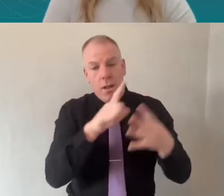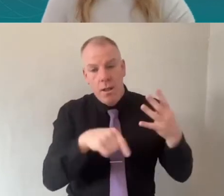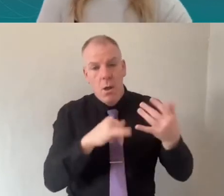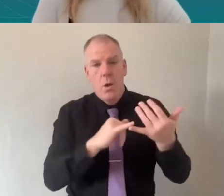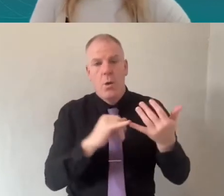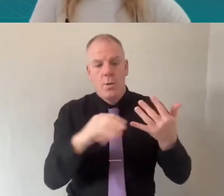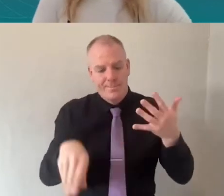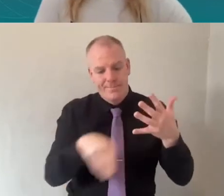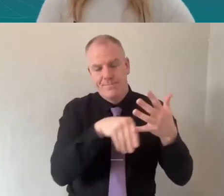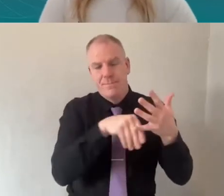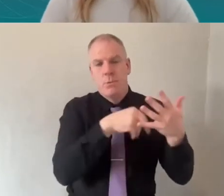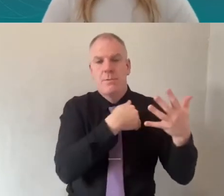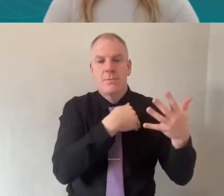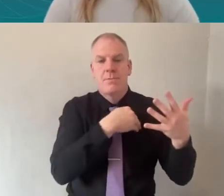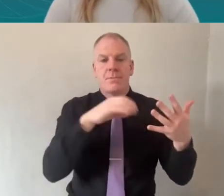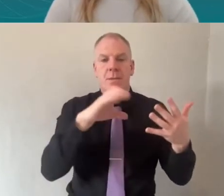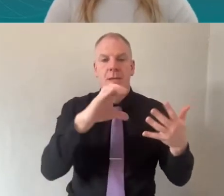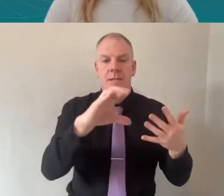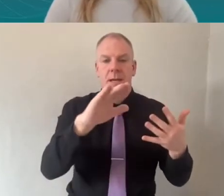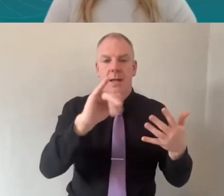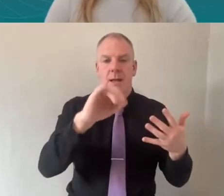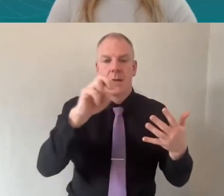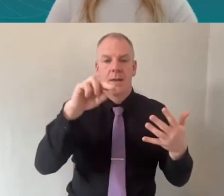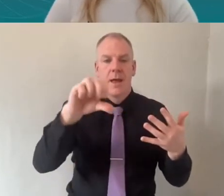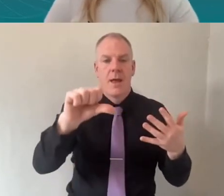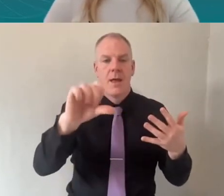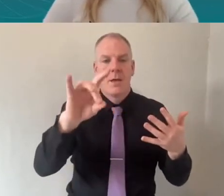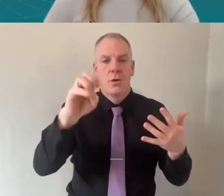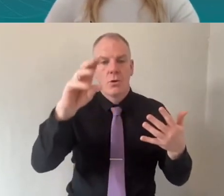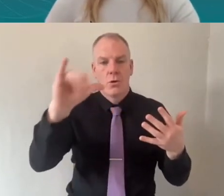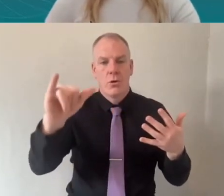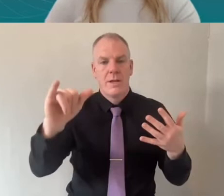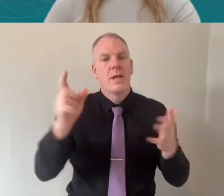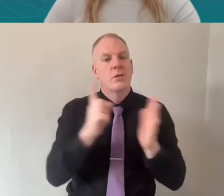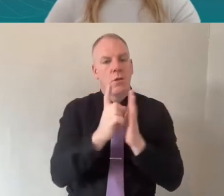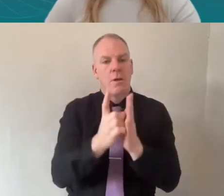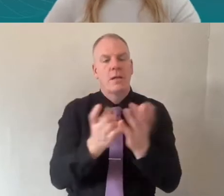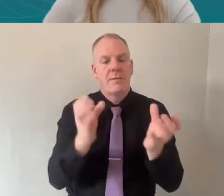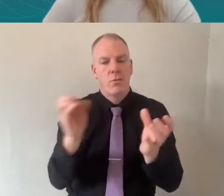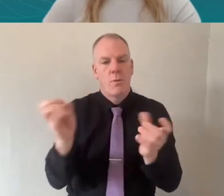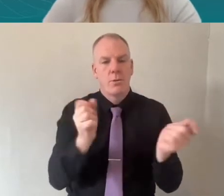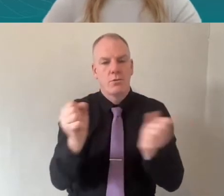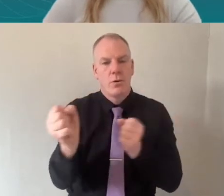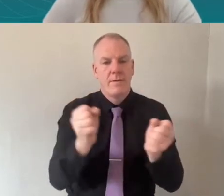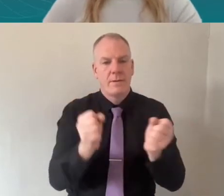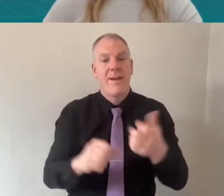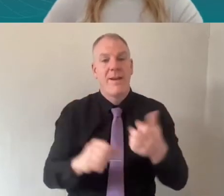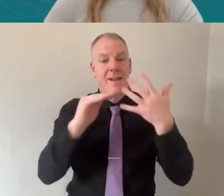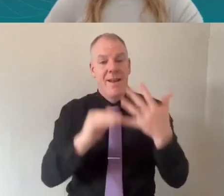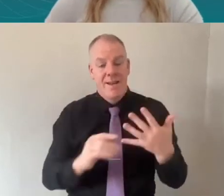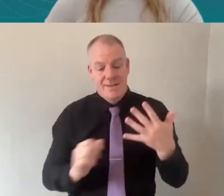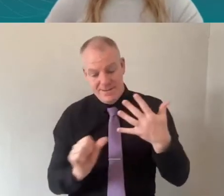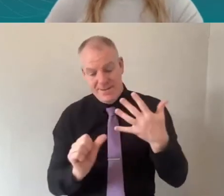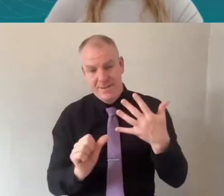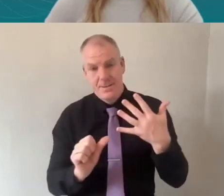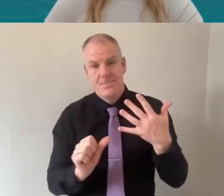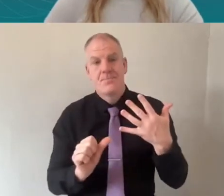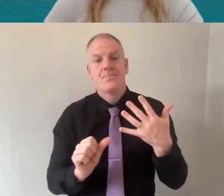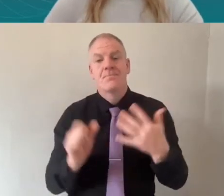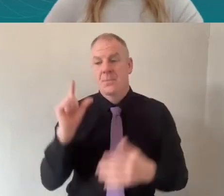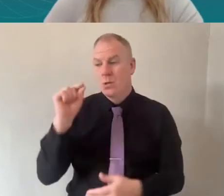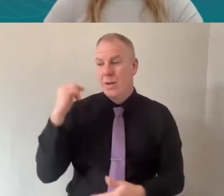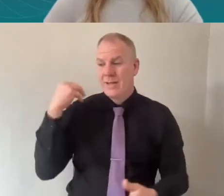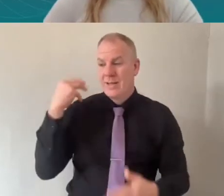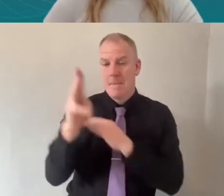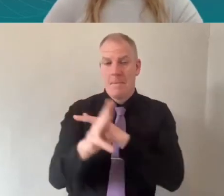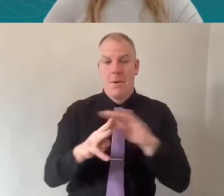under the responsibilities of Kalina Curley as Director of Corporate Services. Finally, the last 20 months have